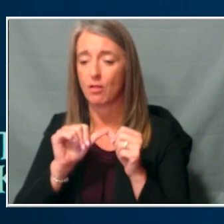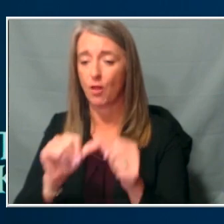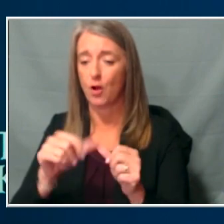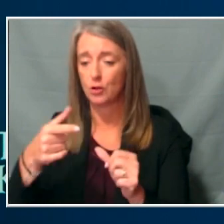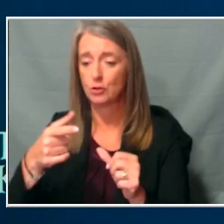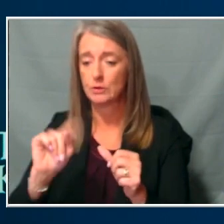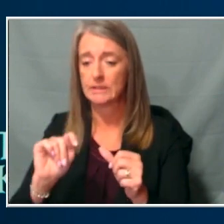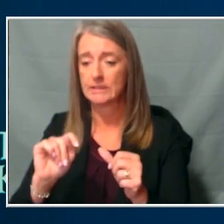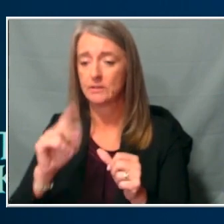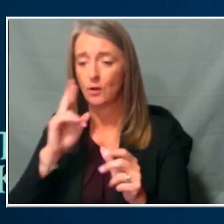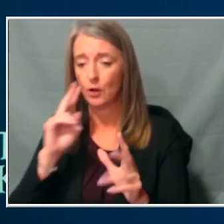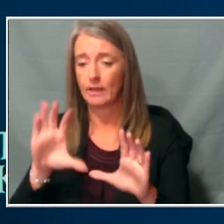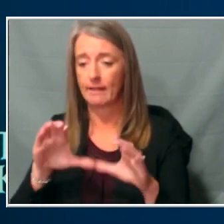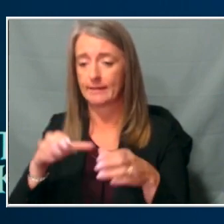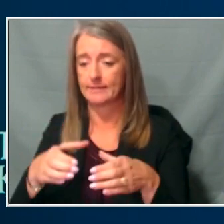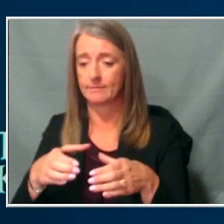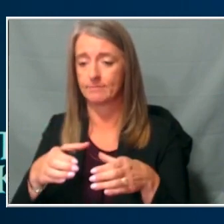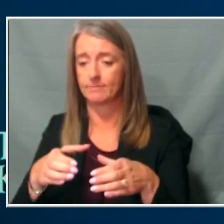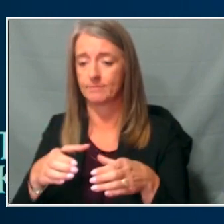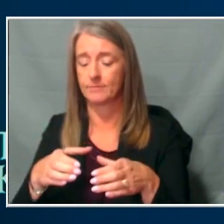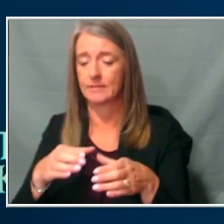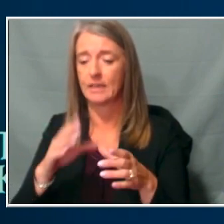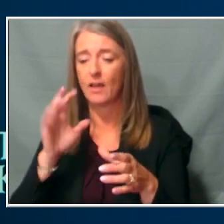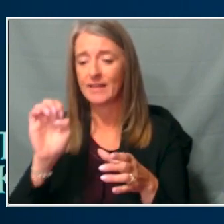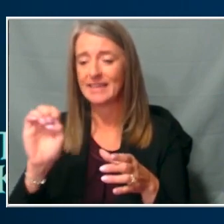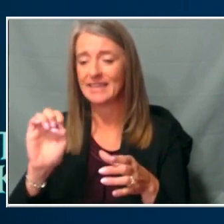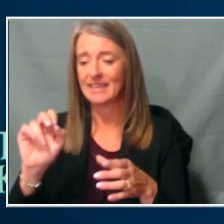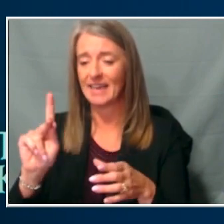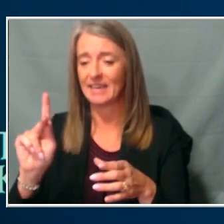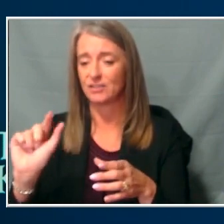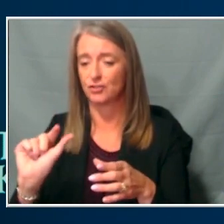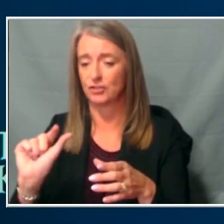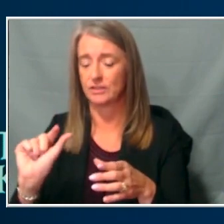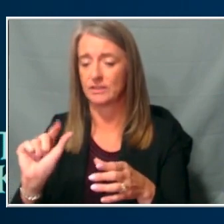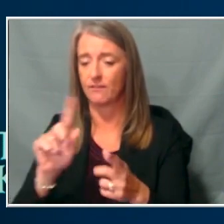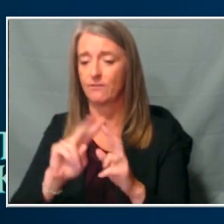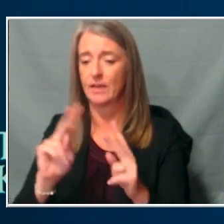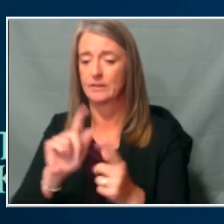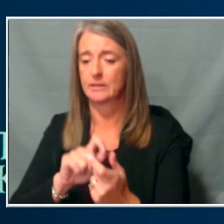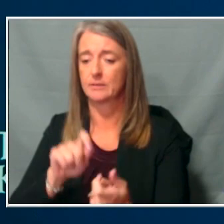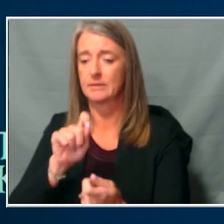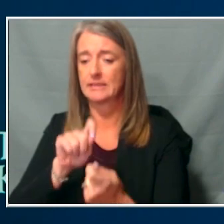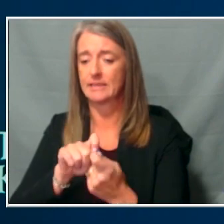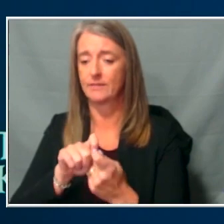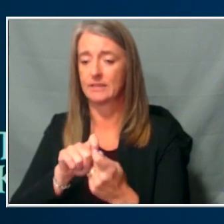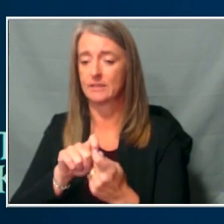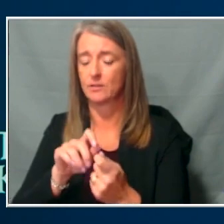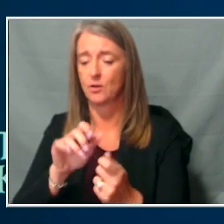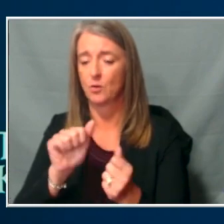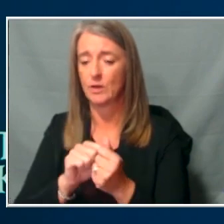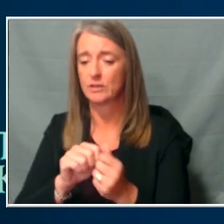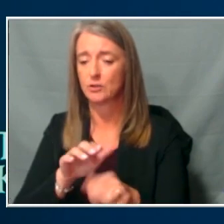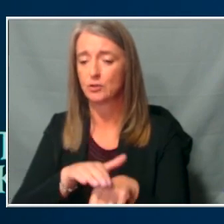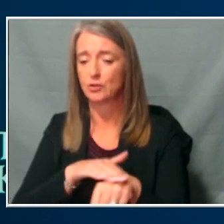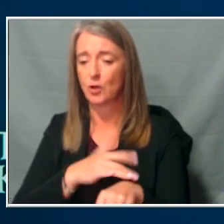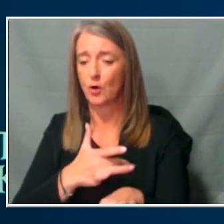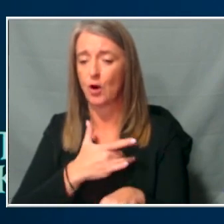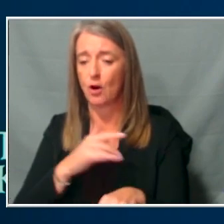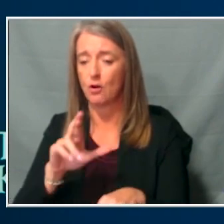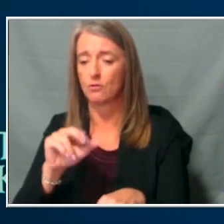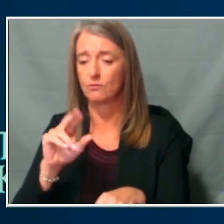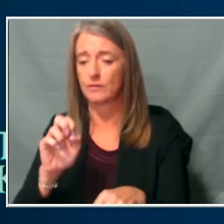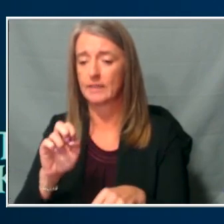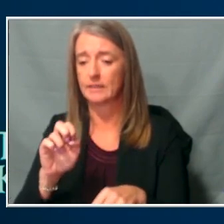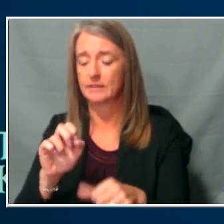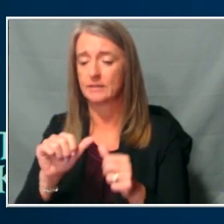at that segment which we looked at on the EKG. It is very specific to that, you know. With slower heart rates, actually long QT does